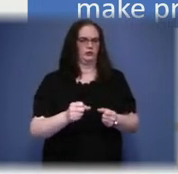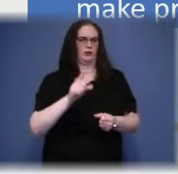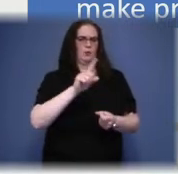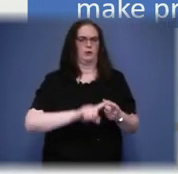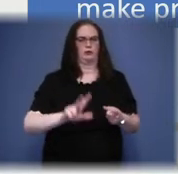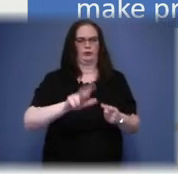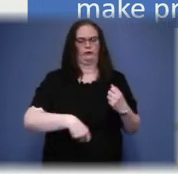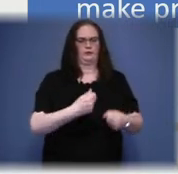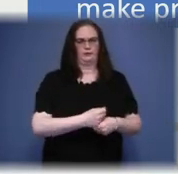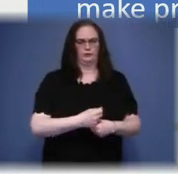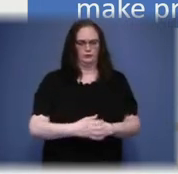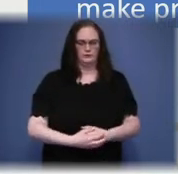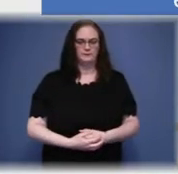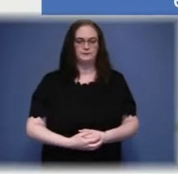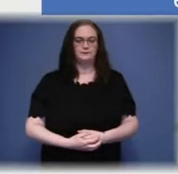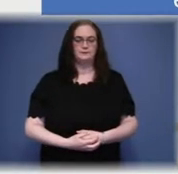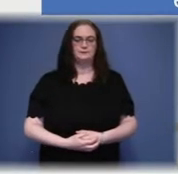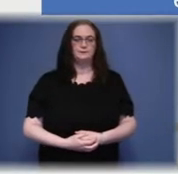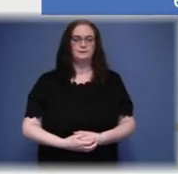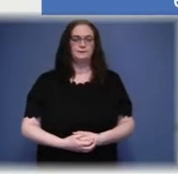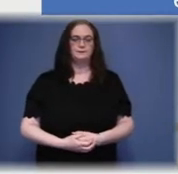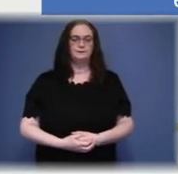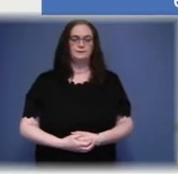1 to 3 year period. Next slide, please.